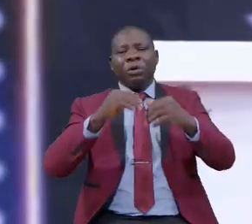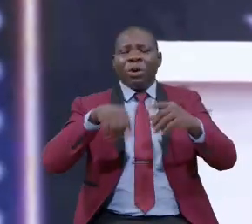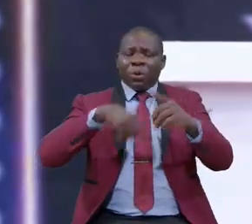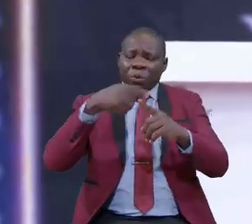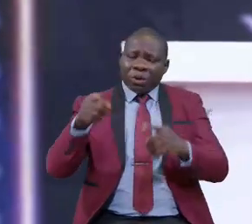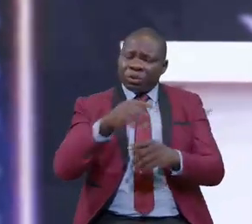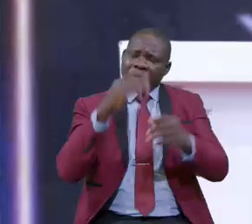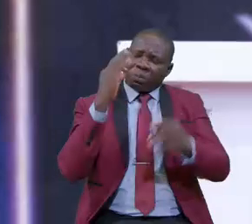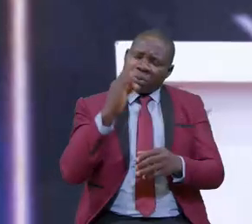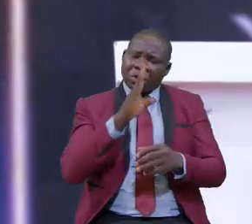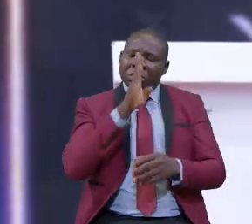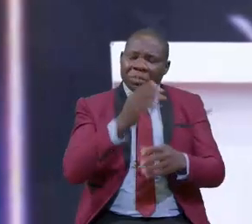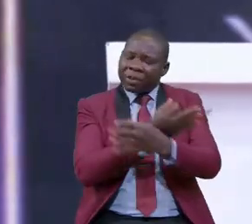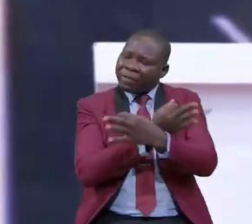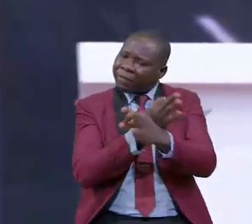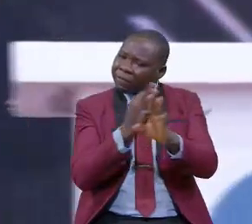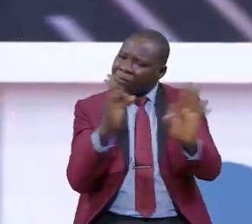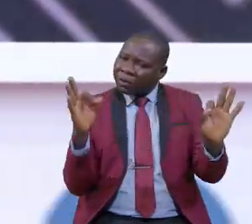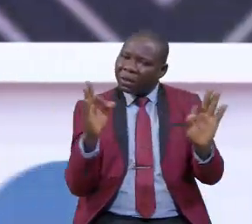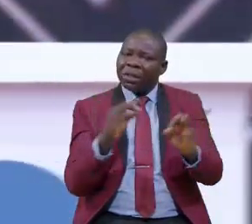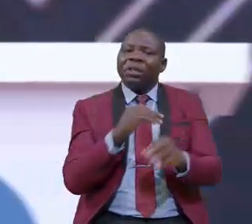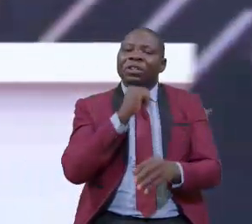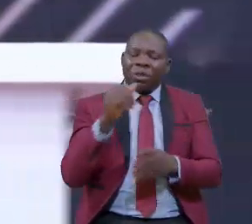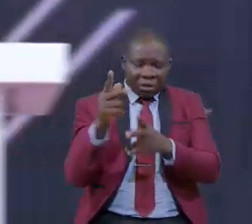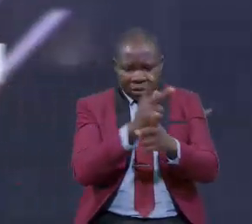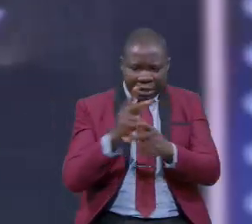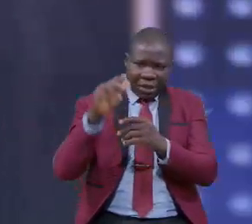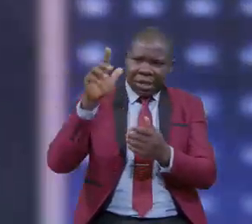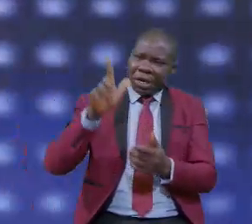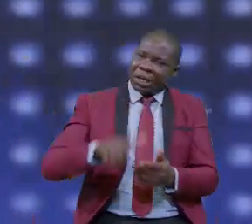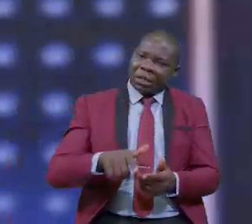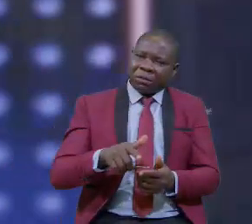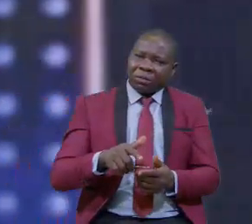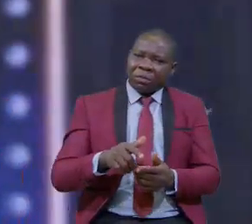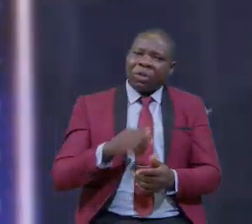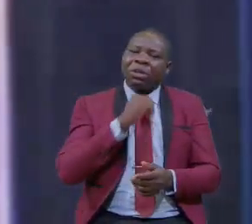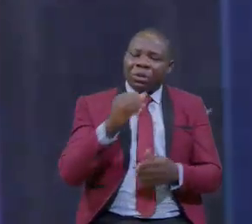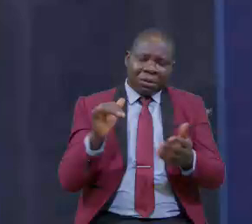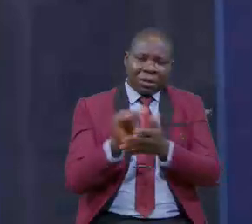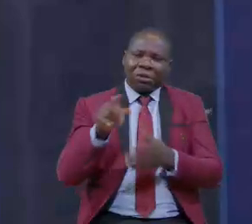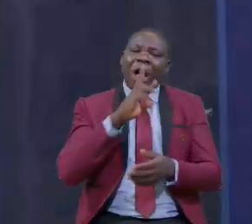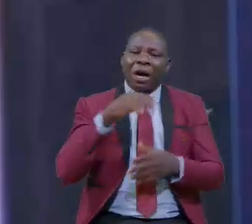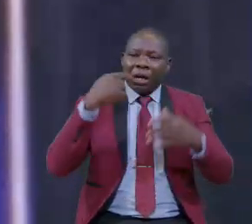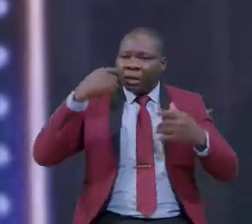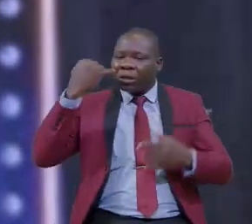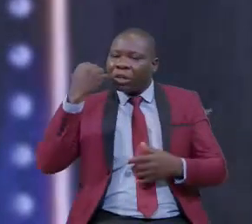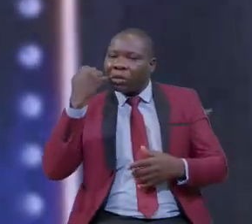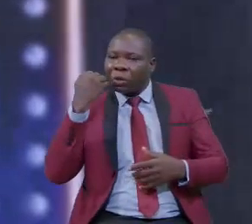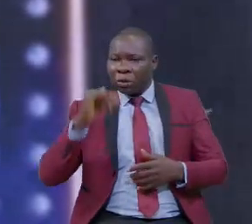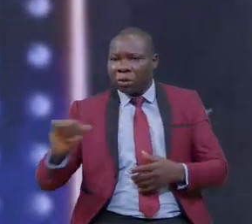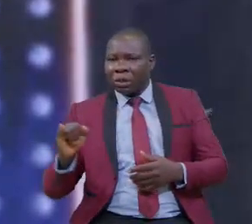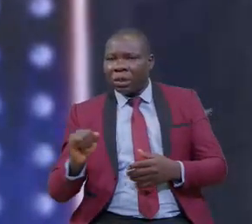Not frivolous, be free. It's not that you are superficial. Get to the word and let the